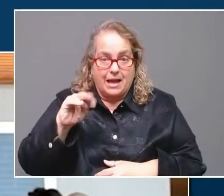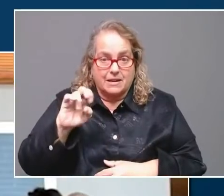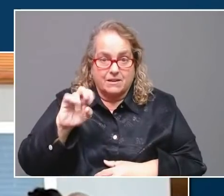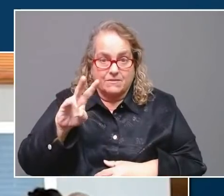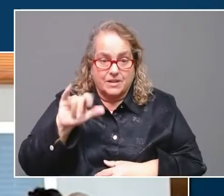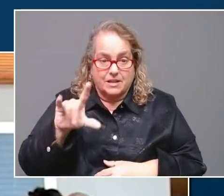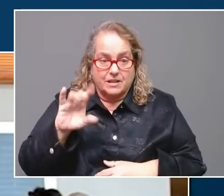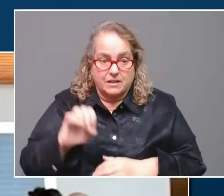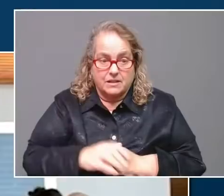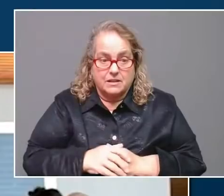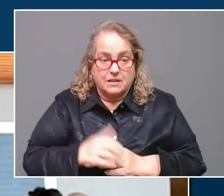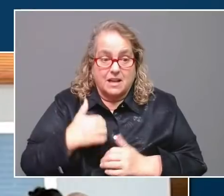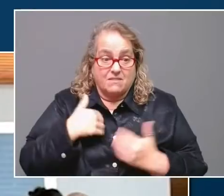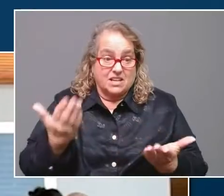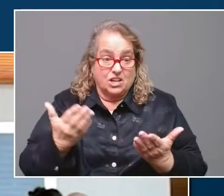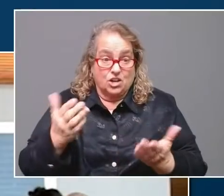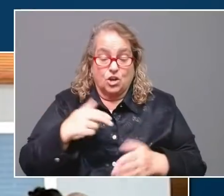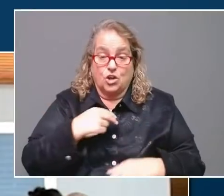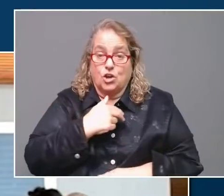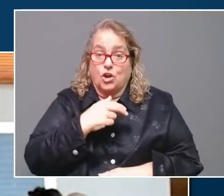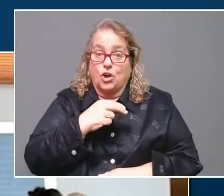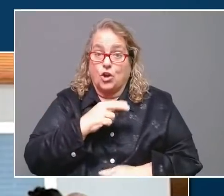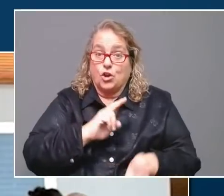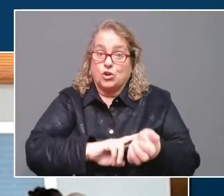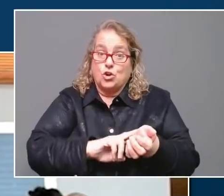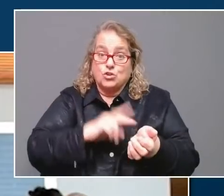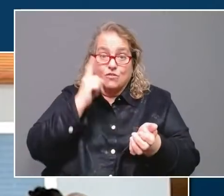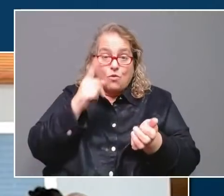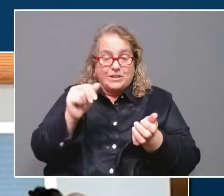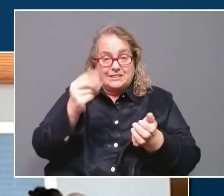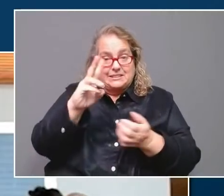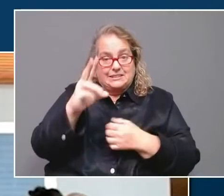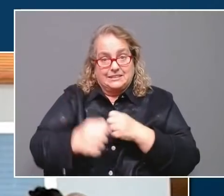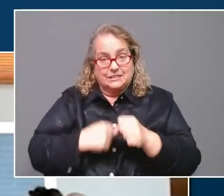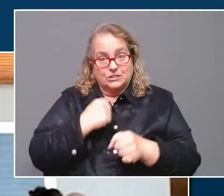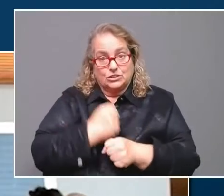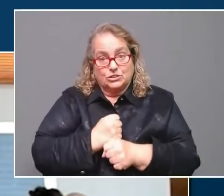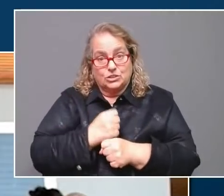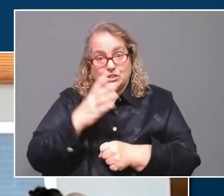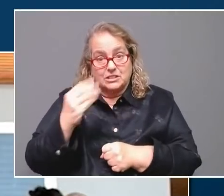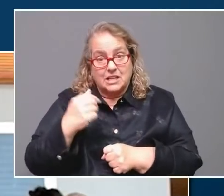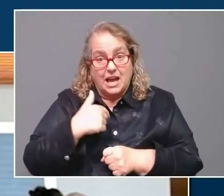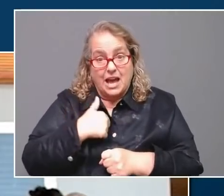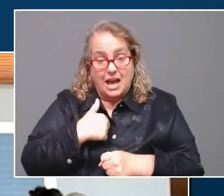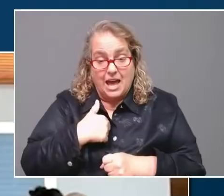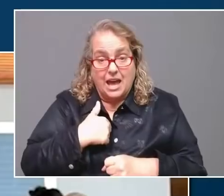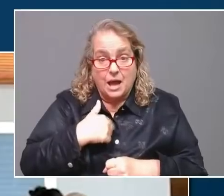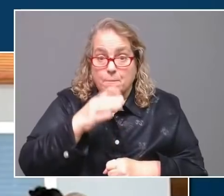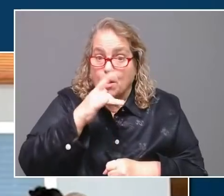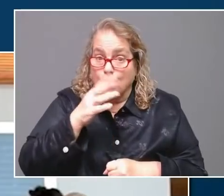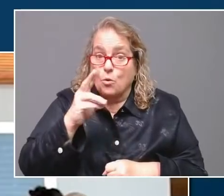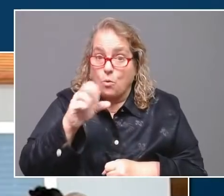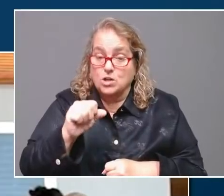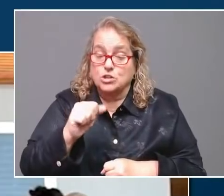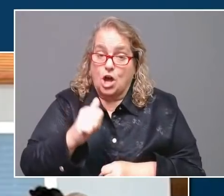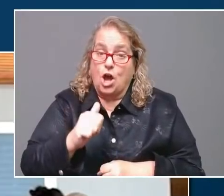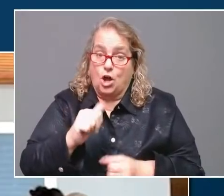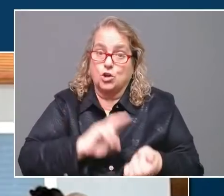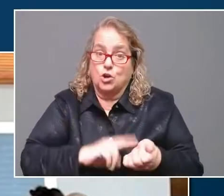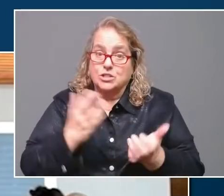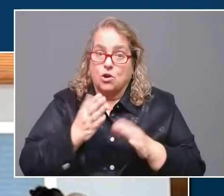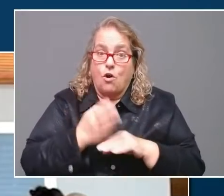I've been a nurse here at Pineville Hospital for over 16 years. My mother was actually a nurse here for over 34 years. This has always